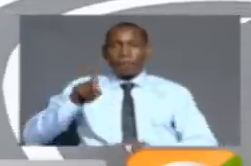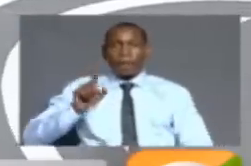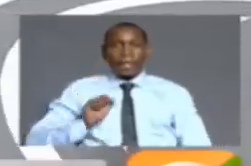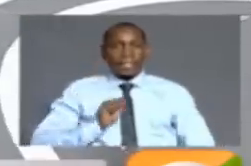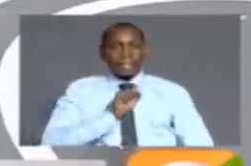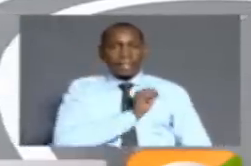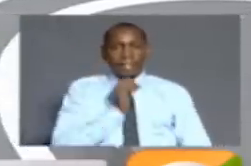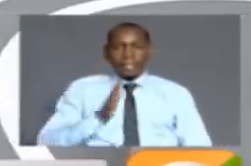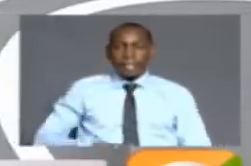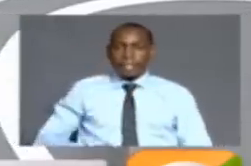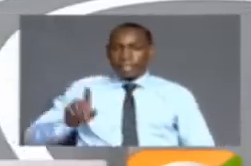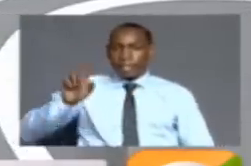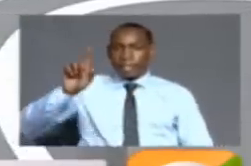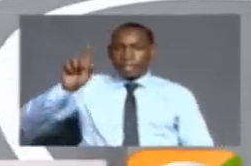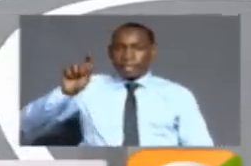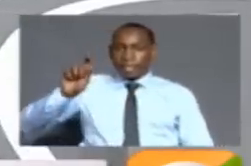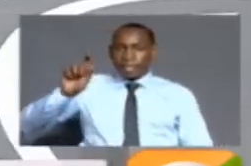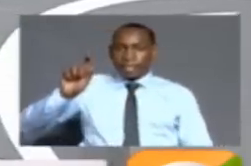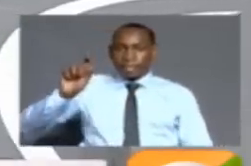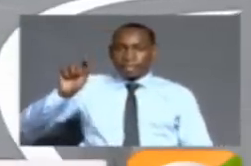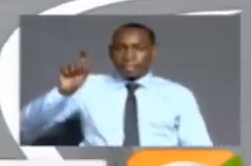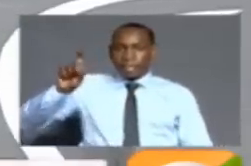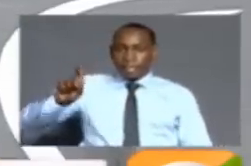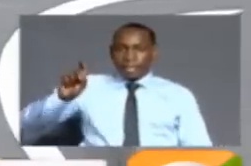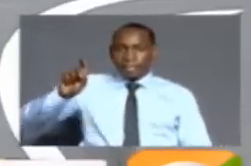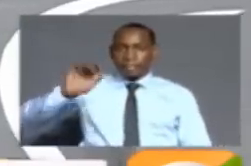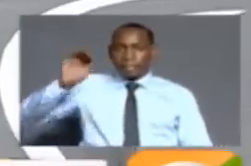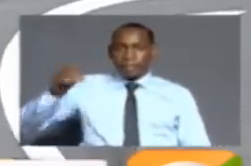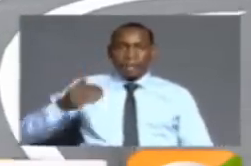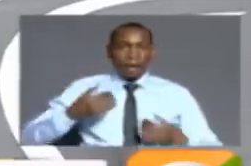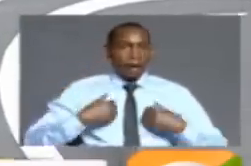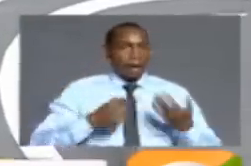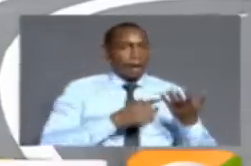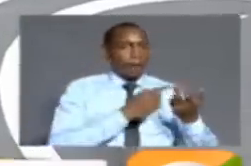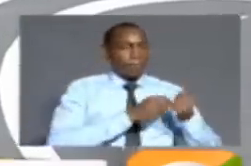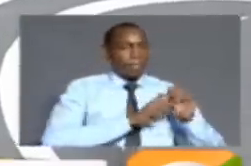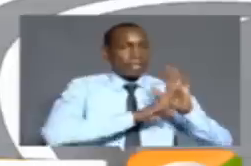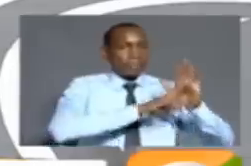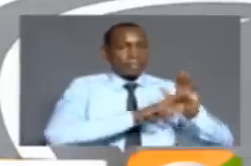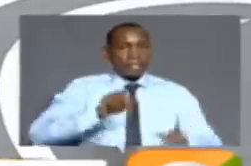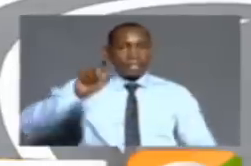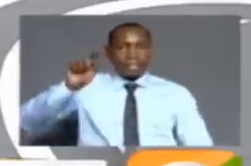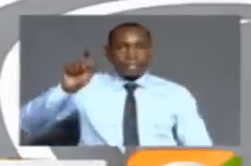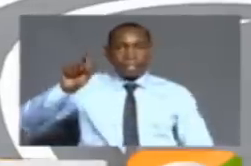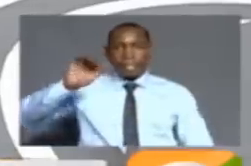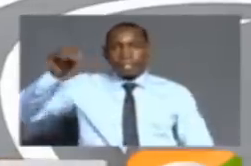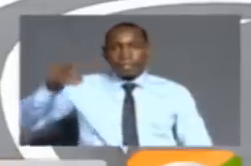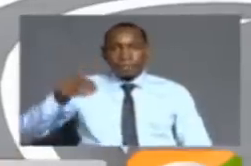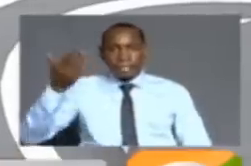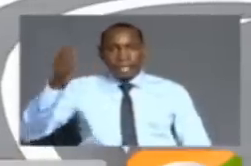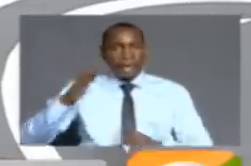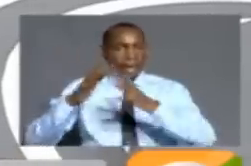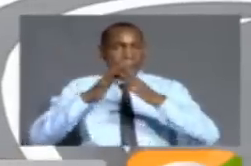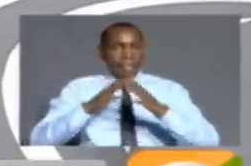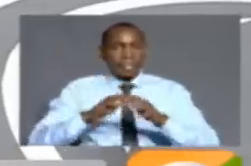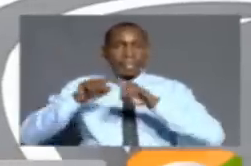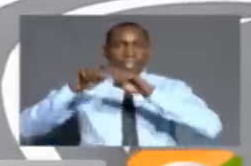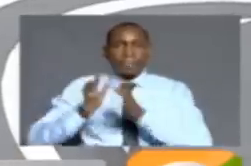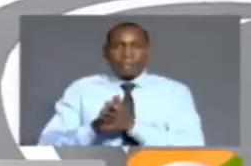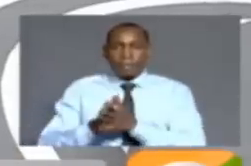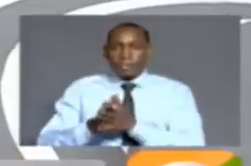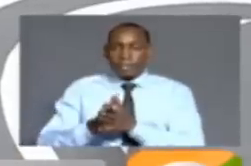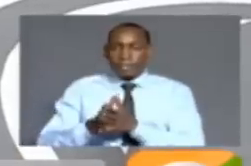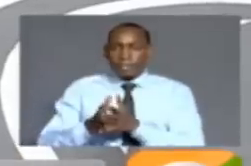Okay? Texas has... Okay, so how Kenya many representatives... No, let's go. How many representatives are in Texas? It depends on the size. It depends on the size of their the